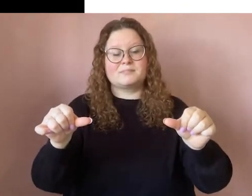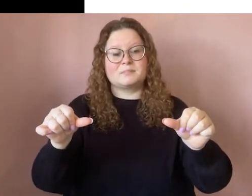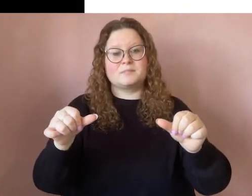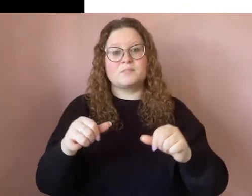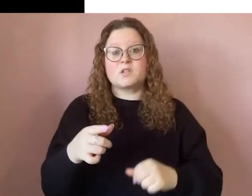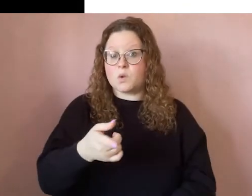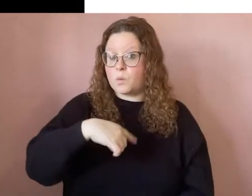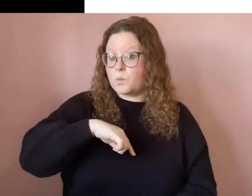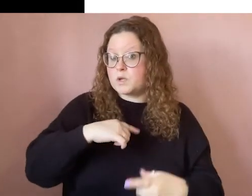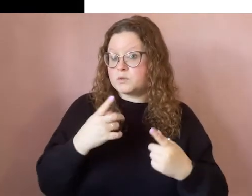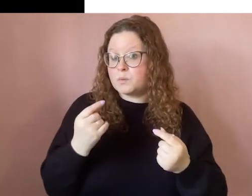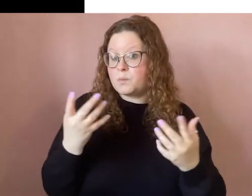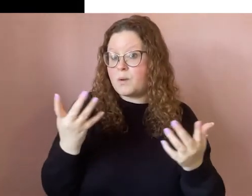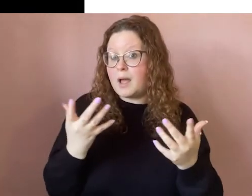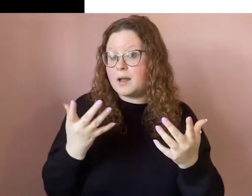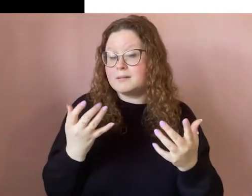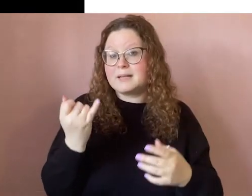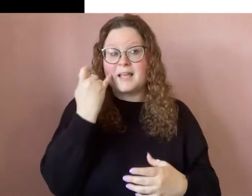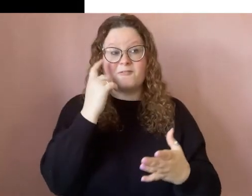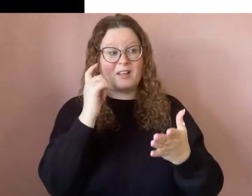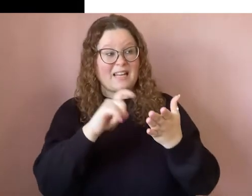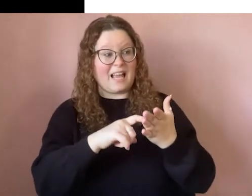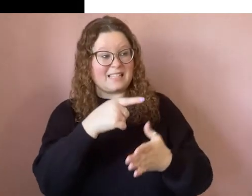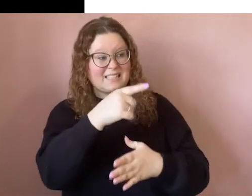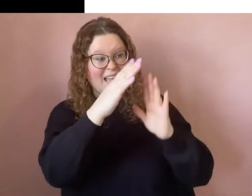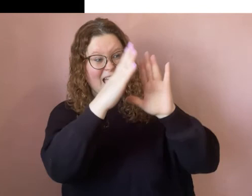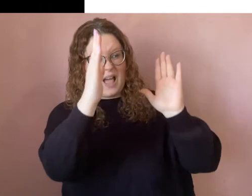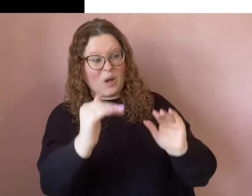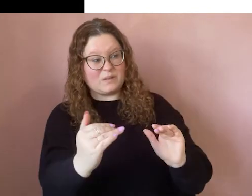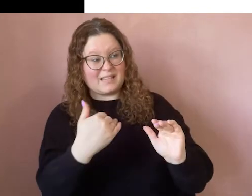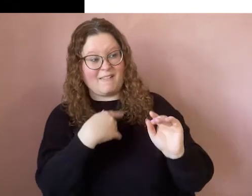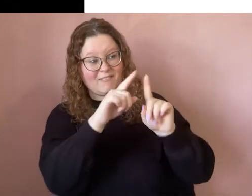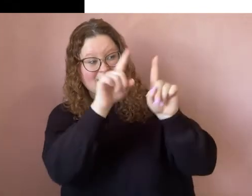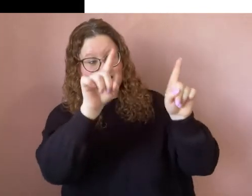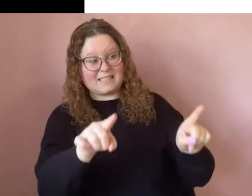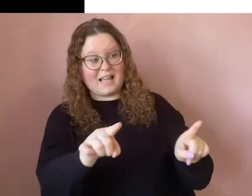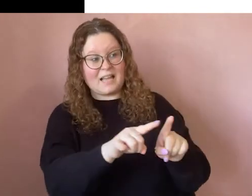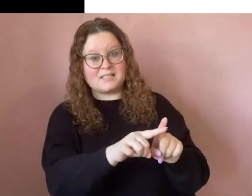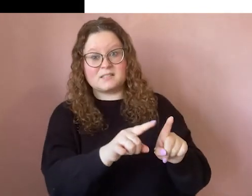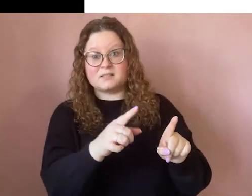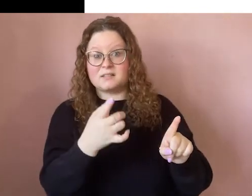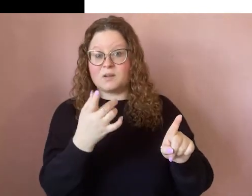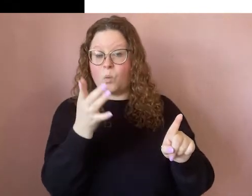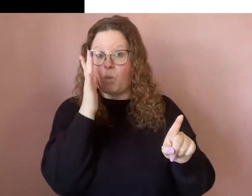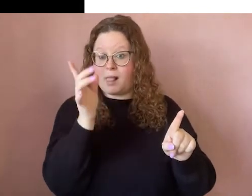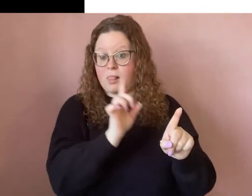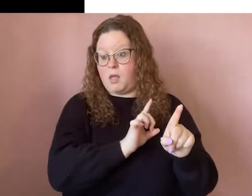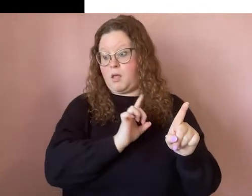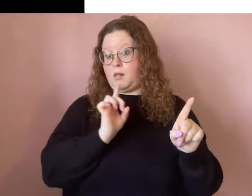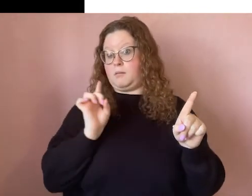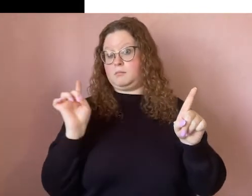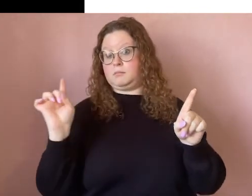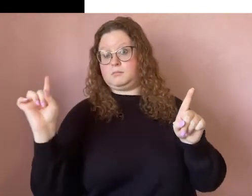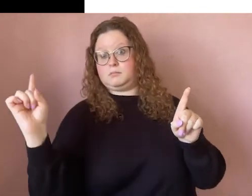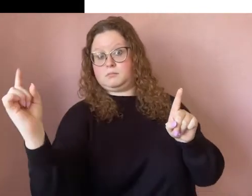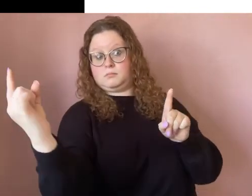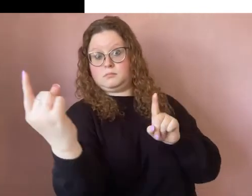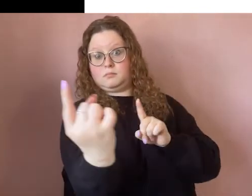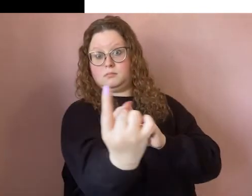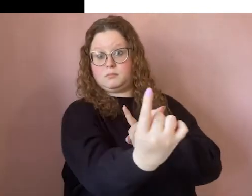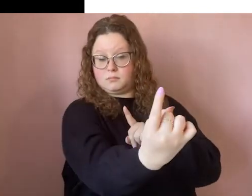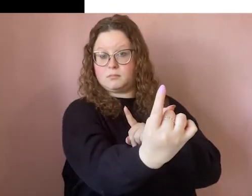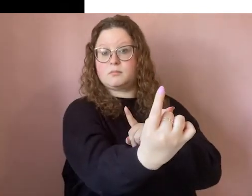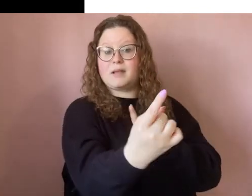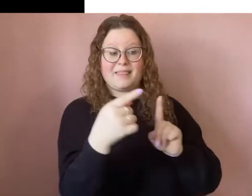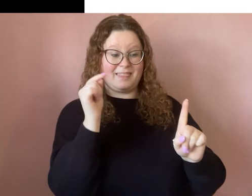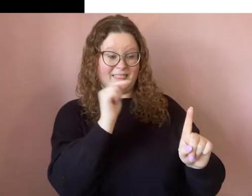that came through. And I think the common denominator to all of that is fear. I mentioned the story